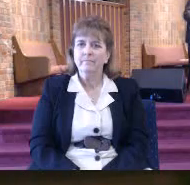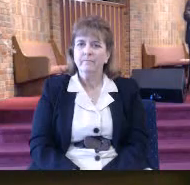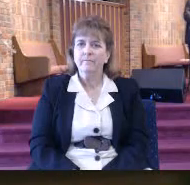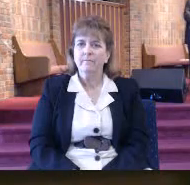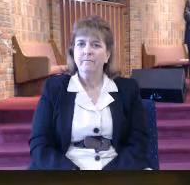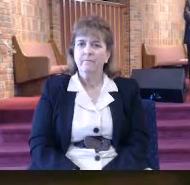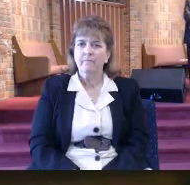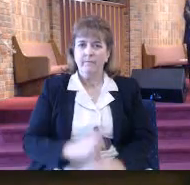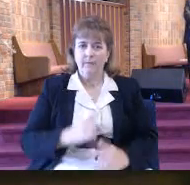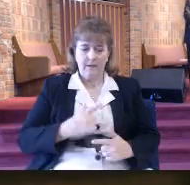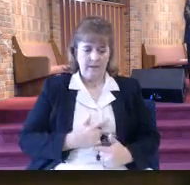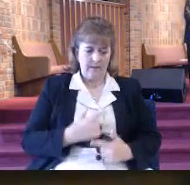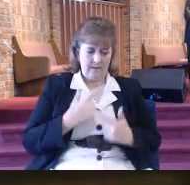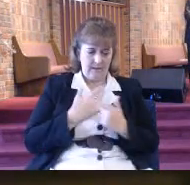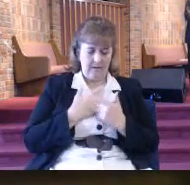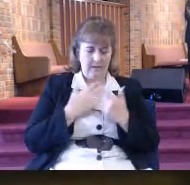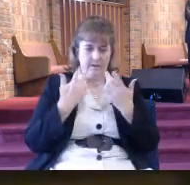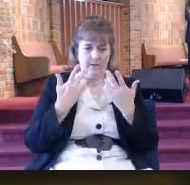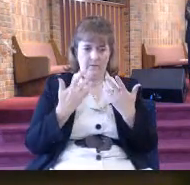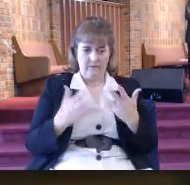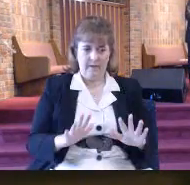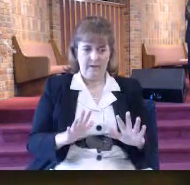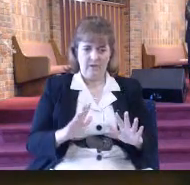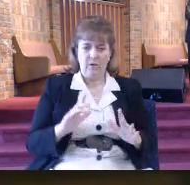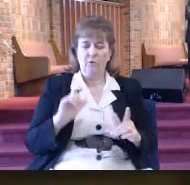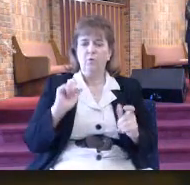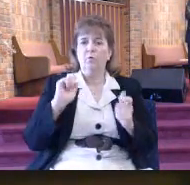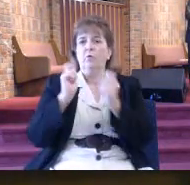At the end of life, changes everything.